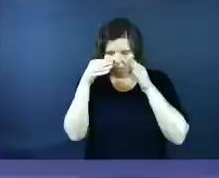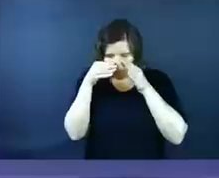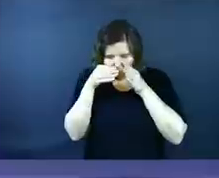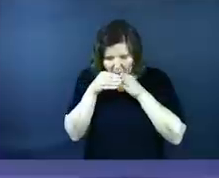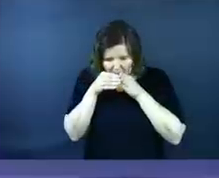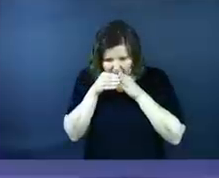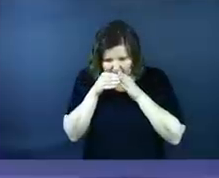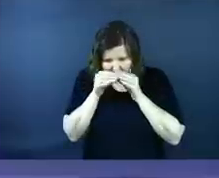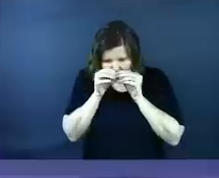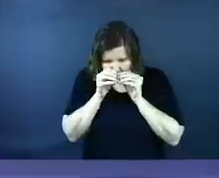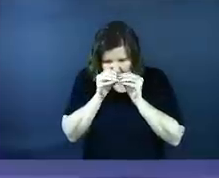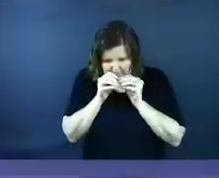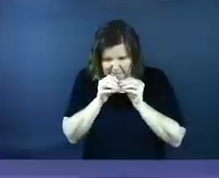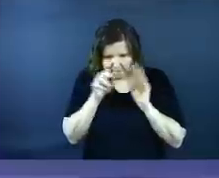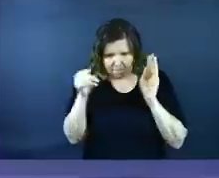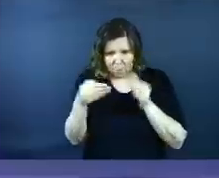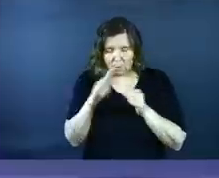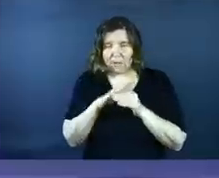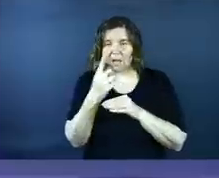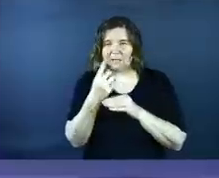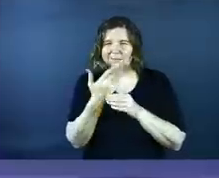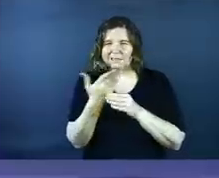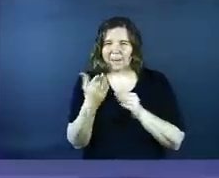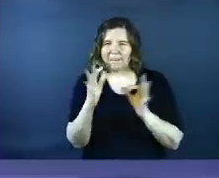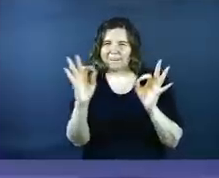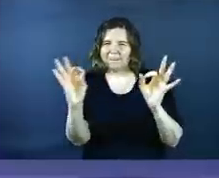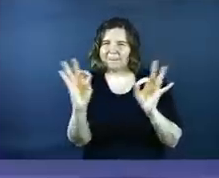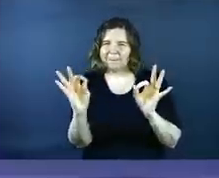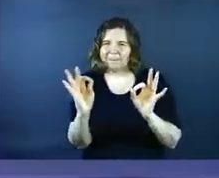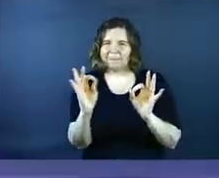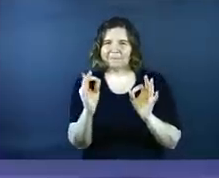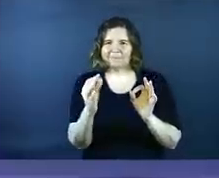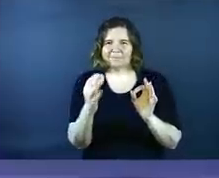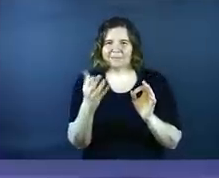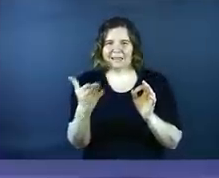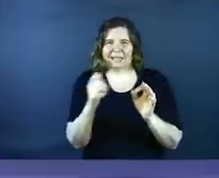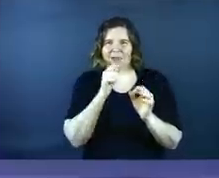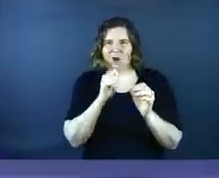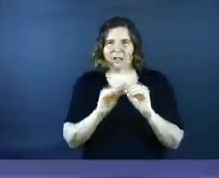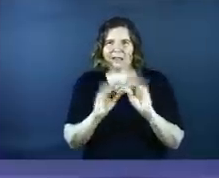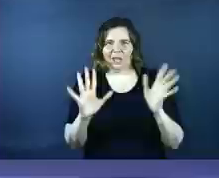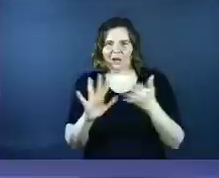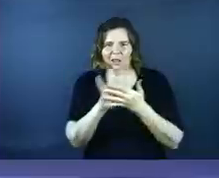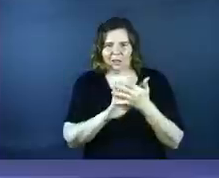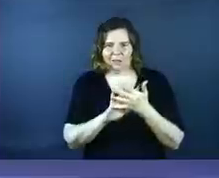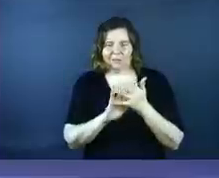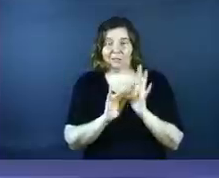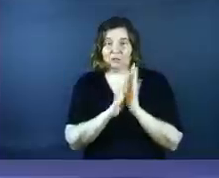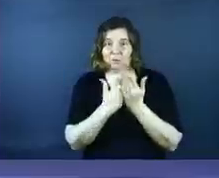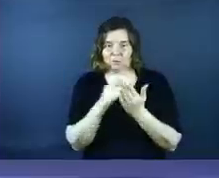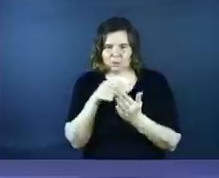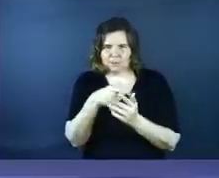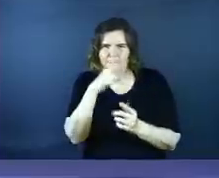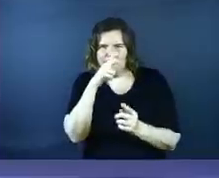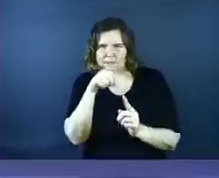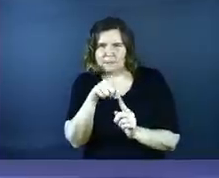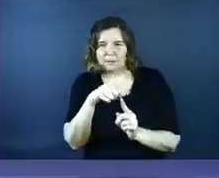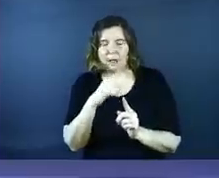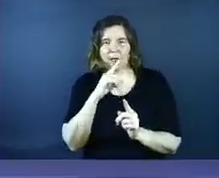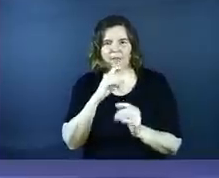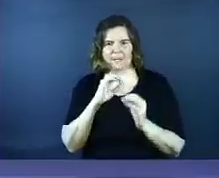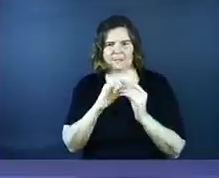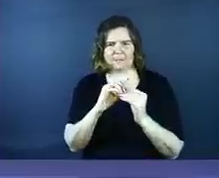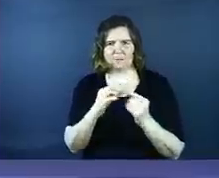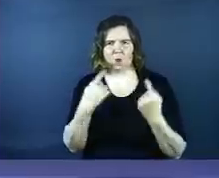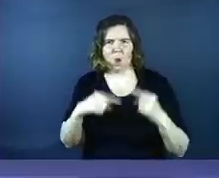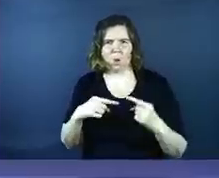just get laser focused on certain disputable passages in Scripture, and they argue